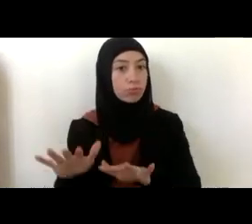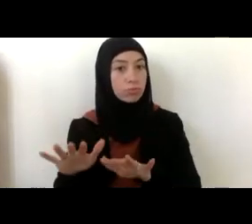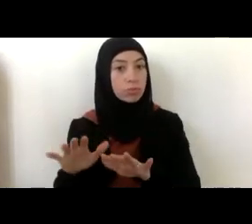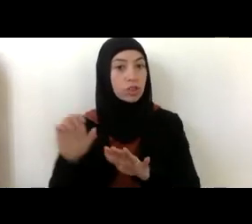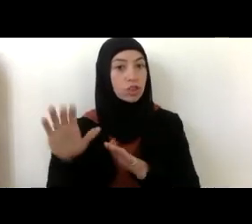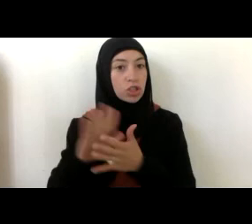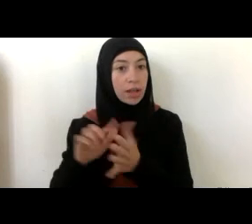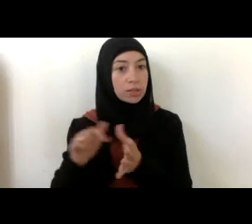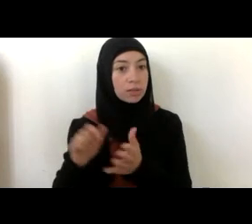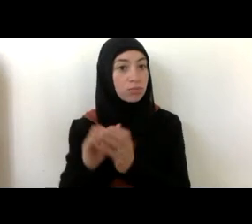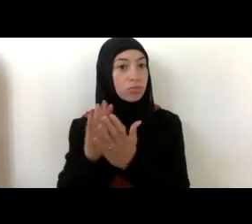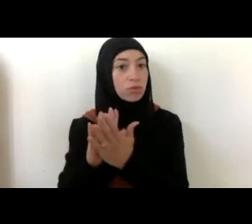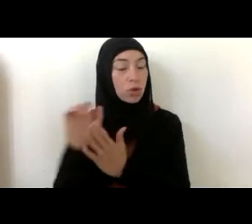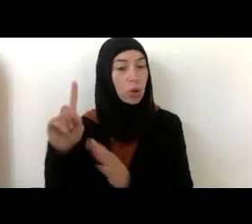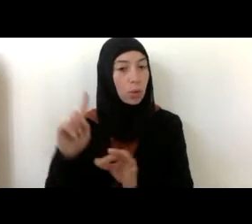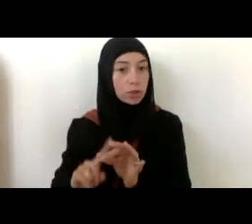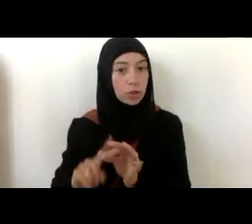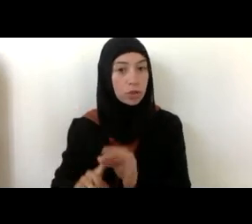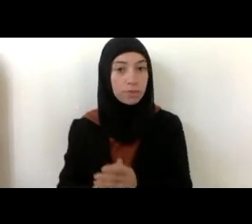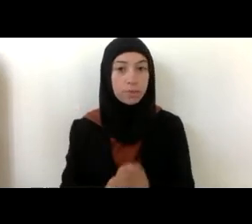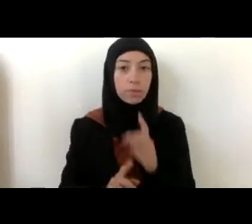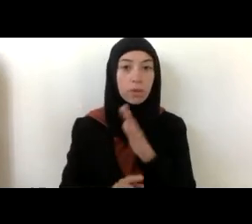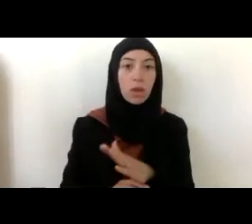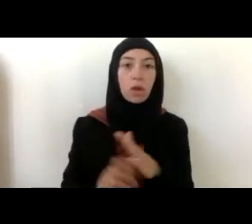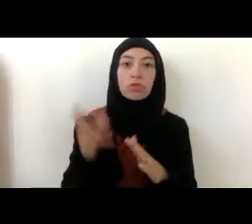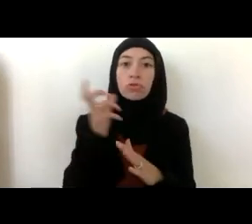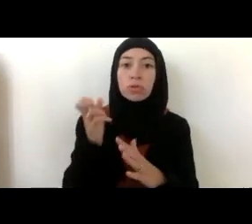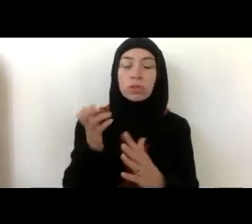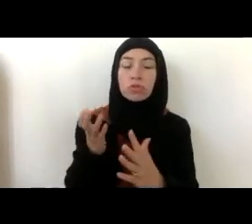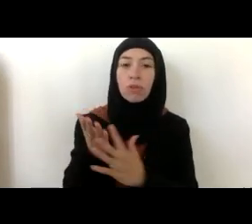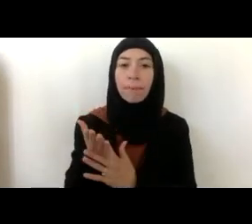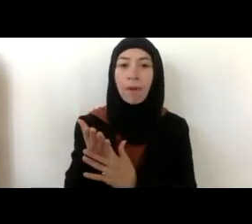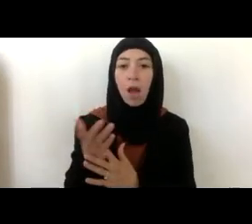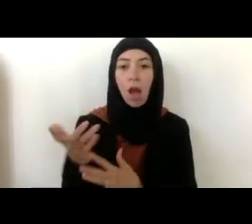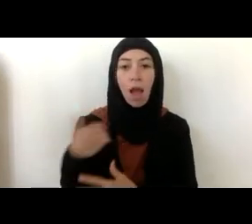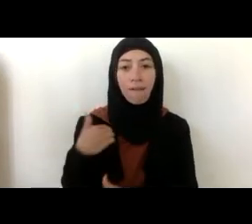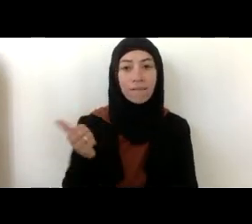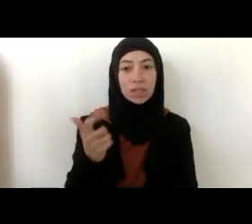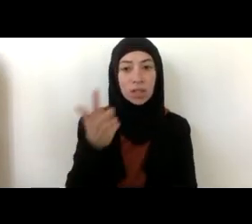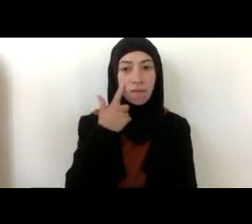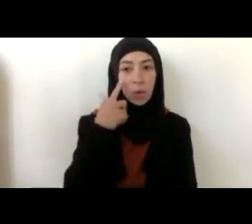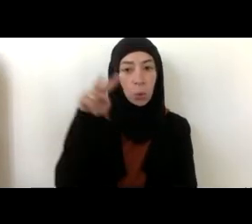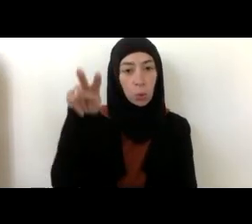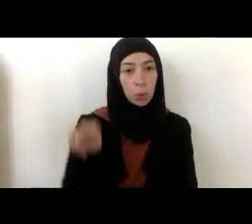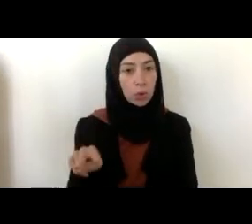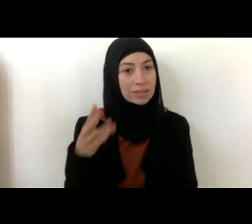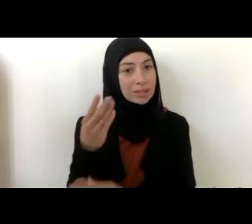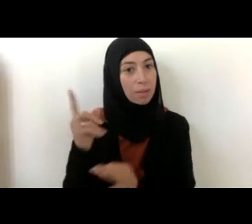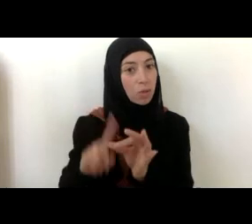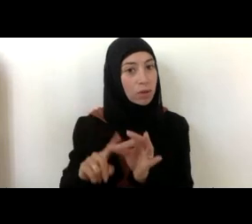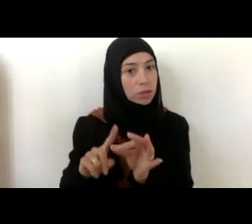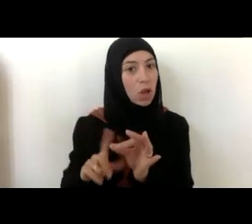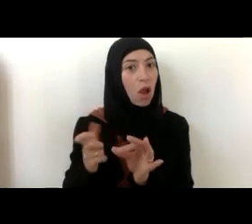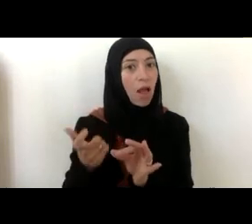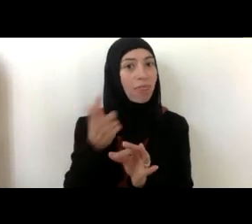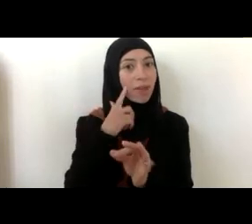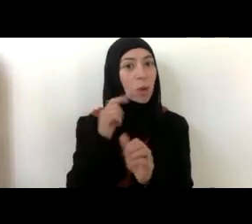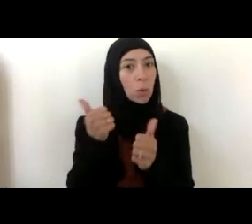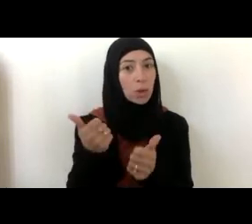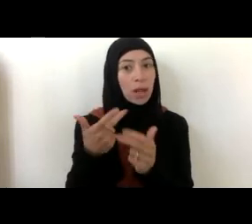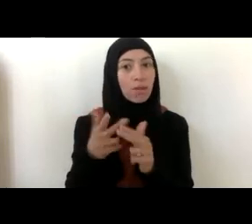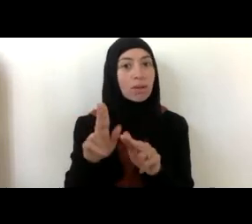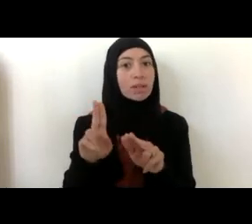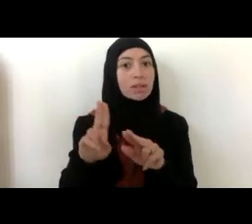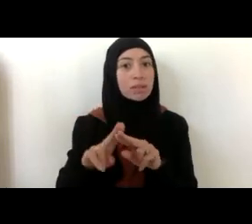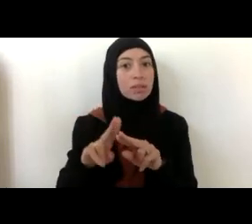those. Amanda, I've been having just reading some of the questions, and I think it might be good if you stayed on the line so